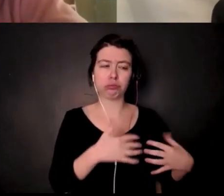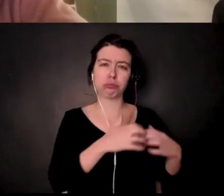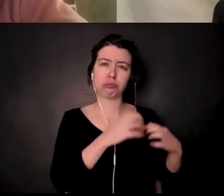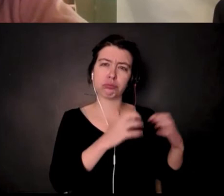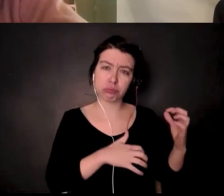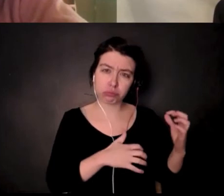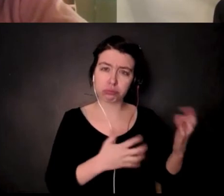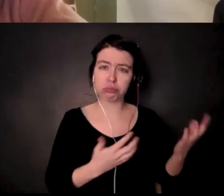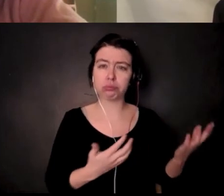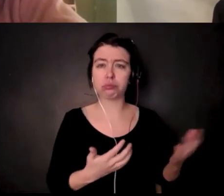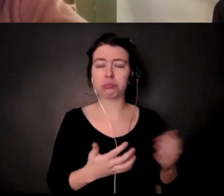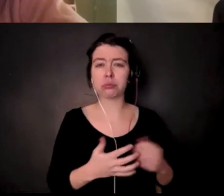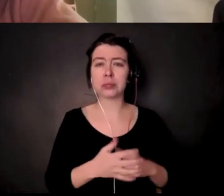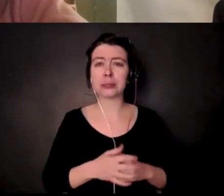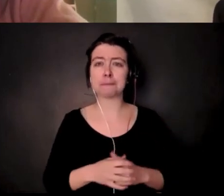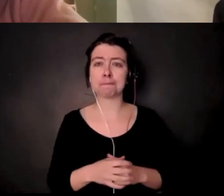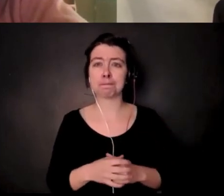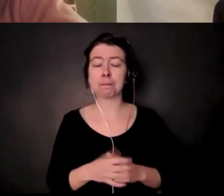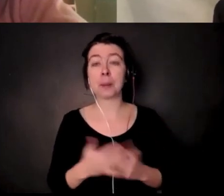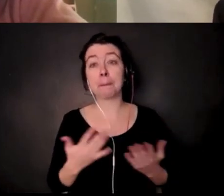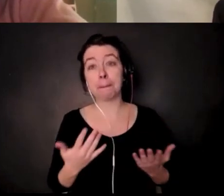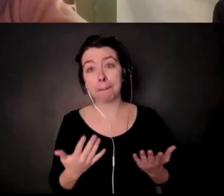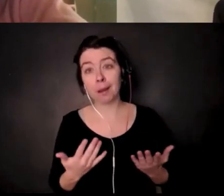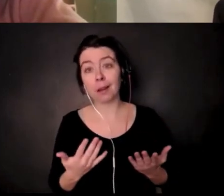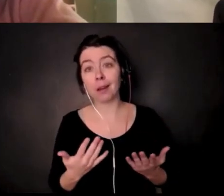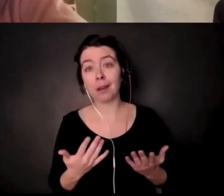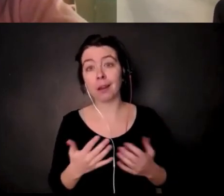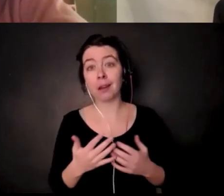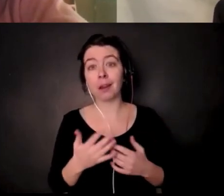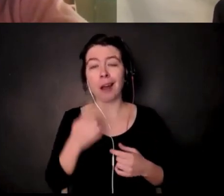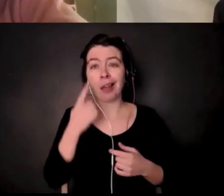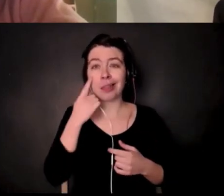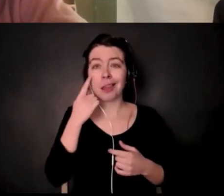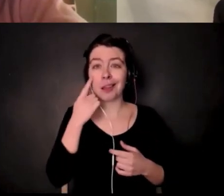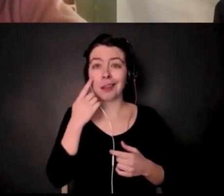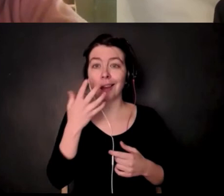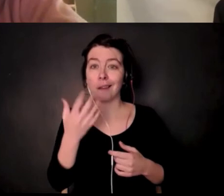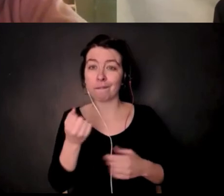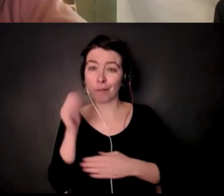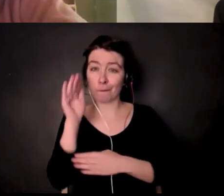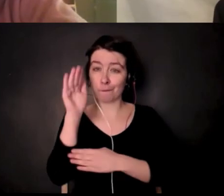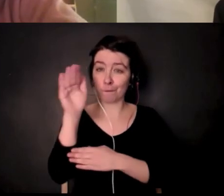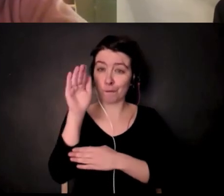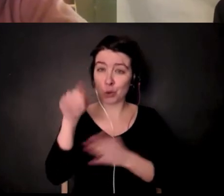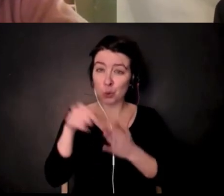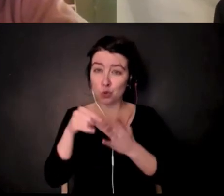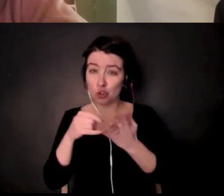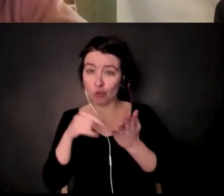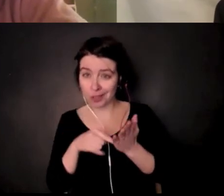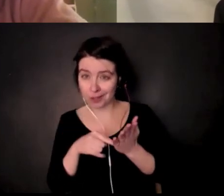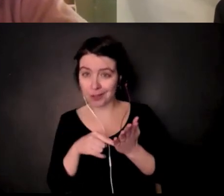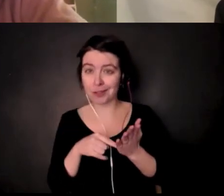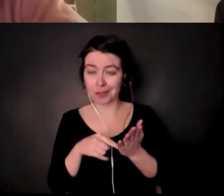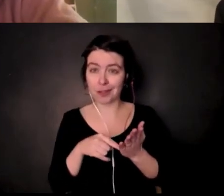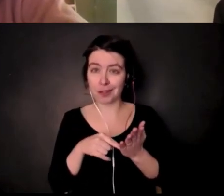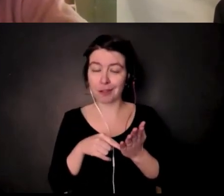But I guess there's a futurist element to the way that I'm trying to approach it as well. I'm trying to